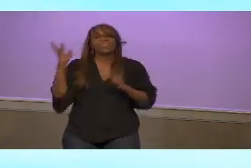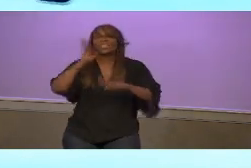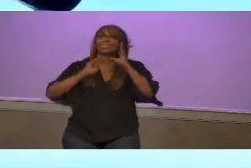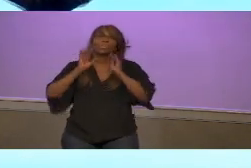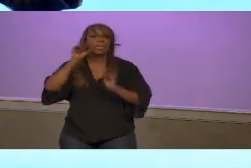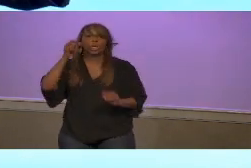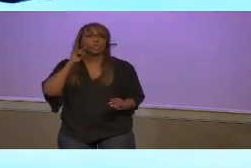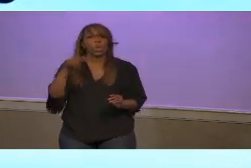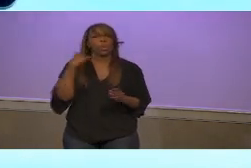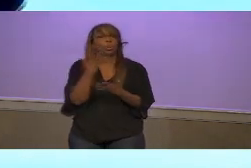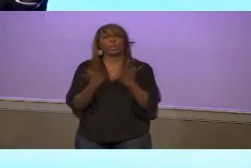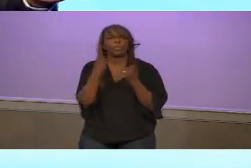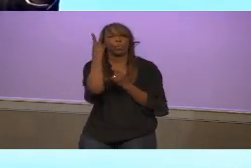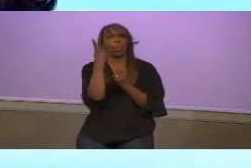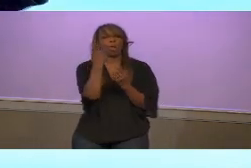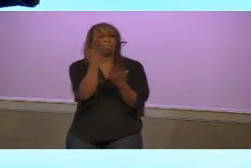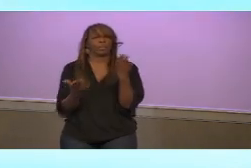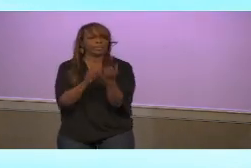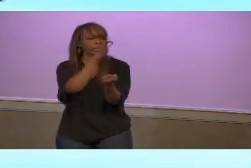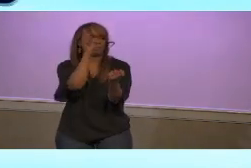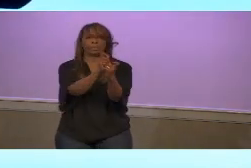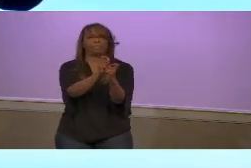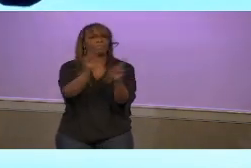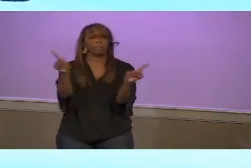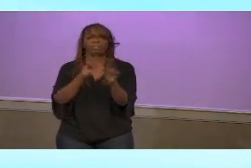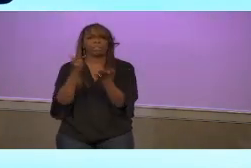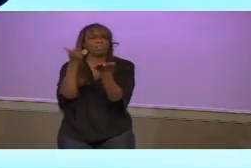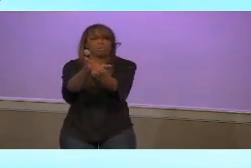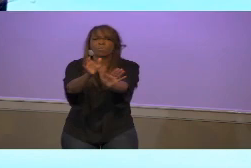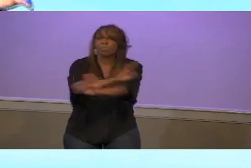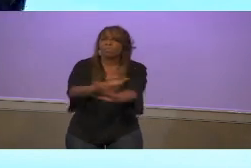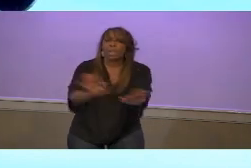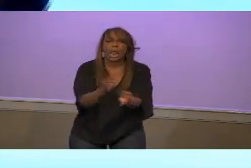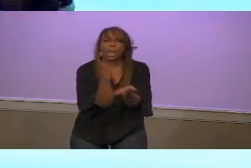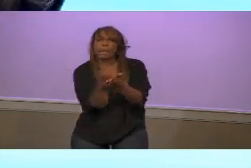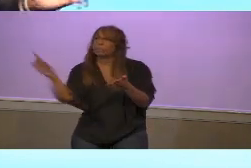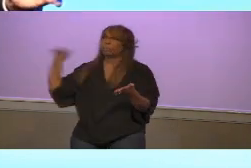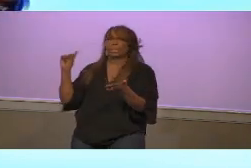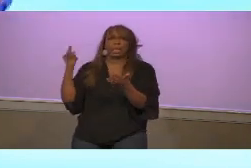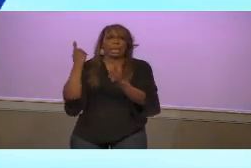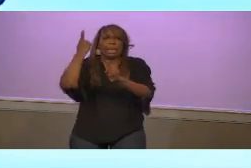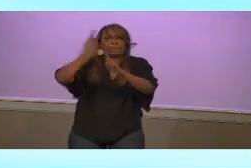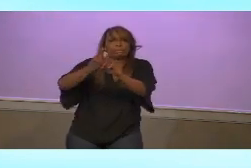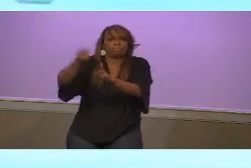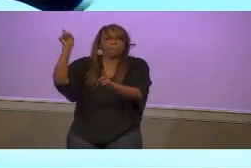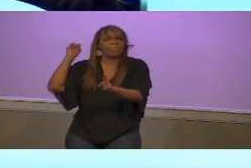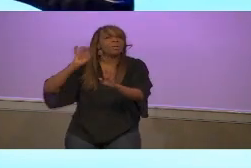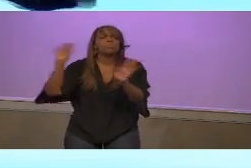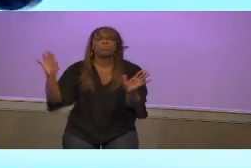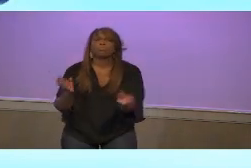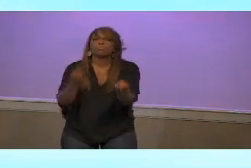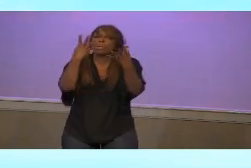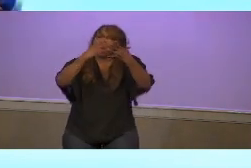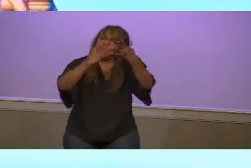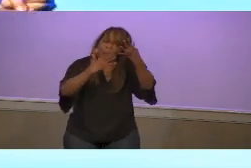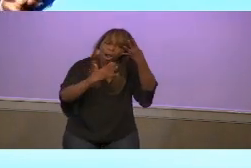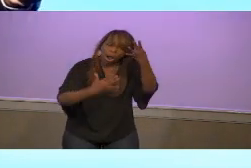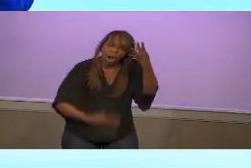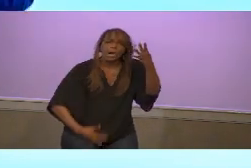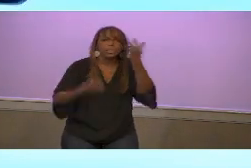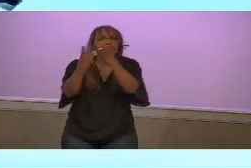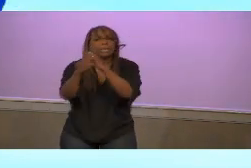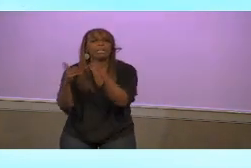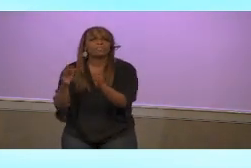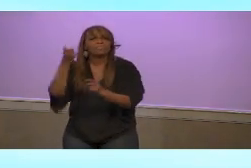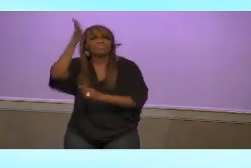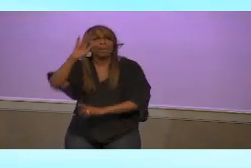just look at one thing specifically that he brought you out of last week or last month. Look at the many deliverances